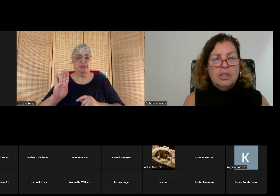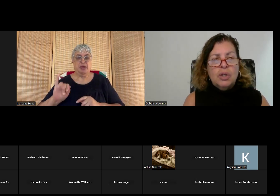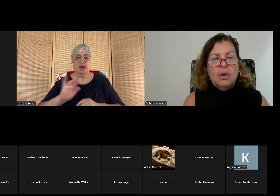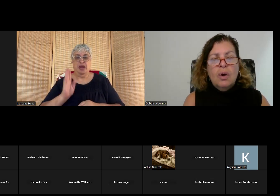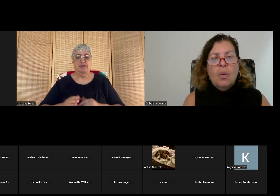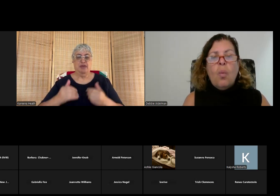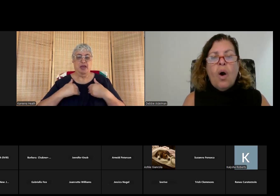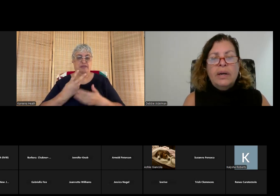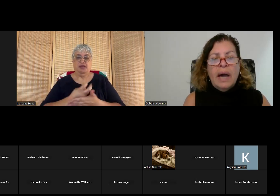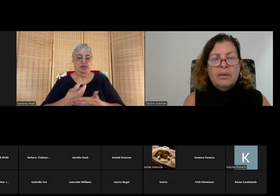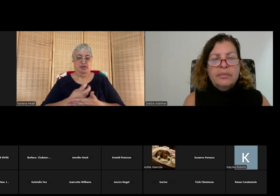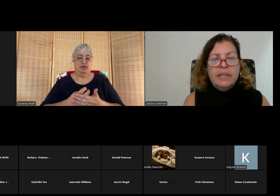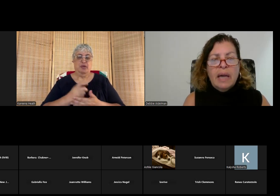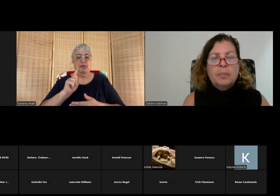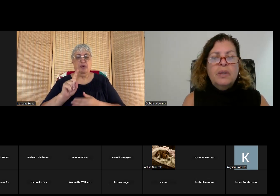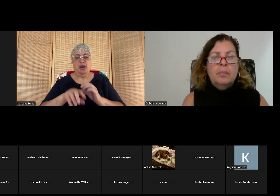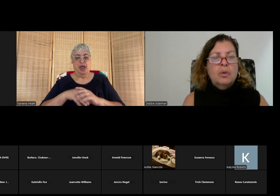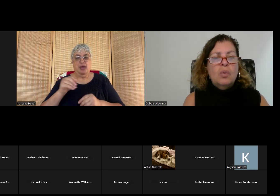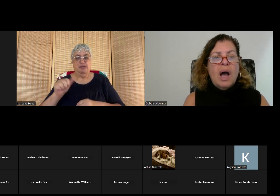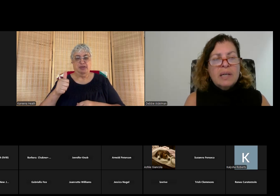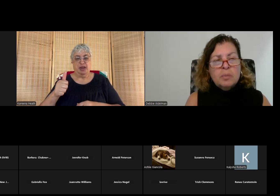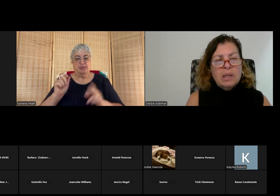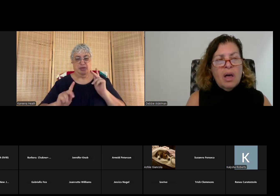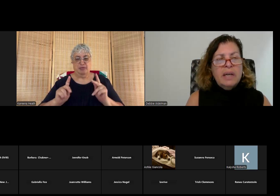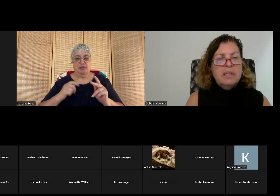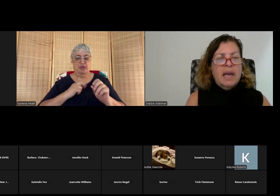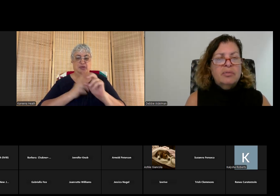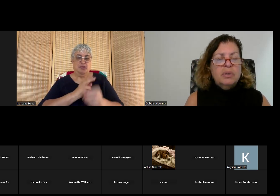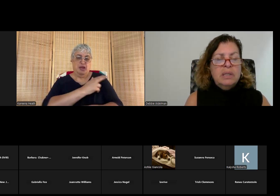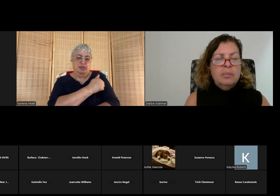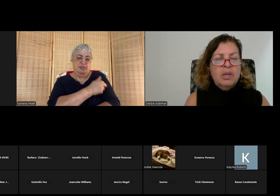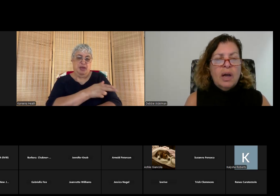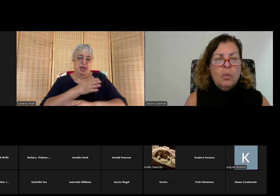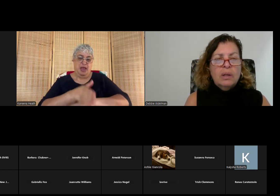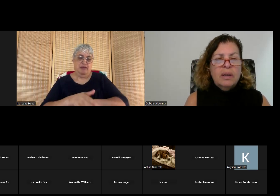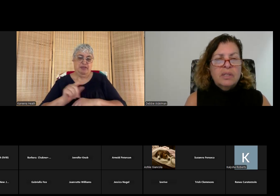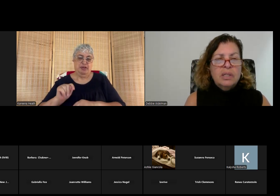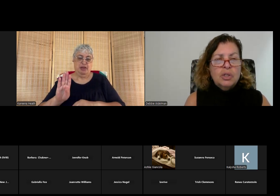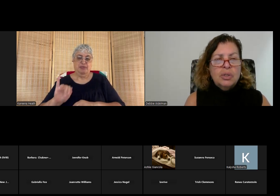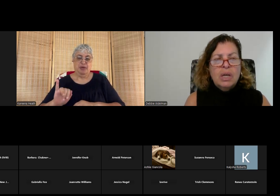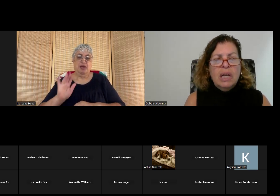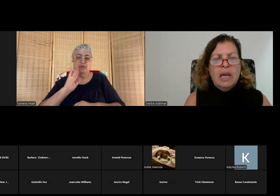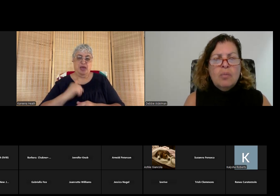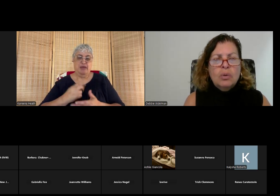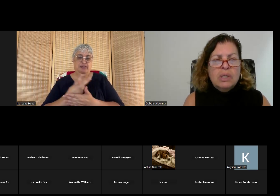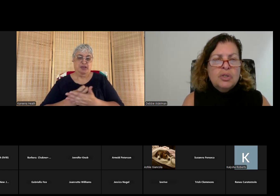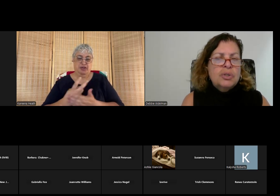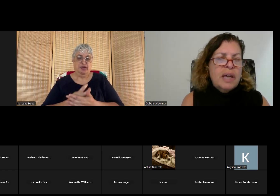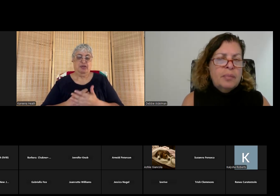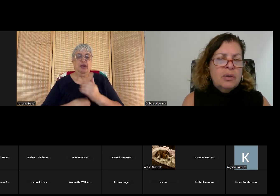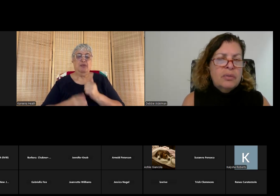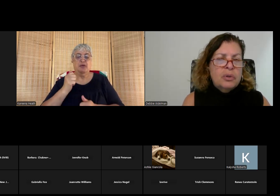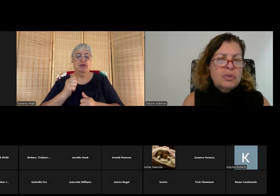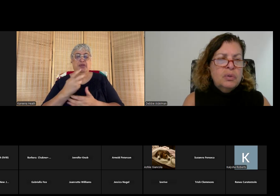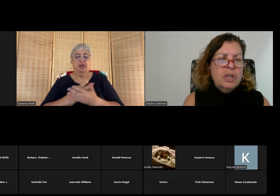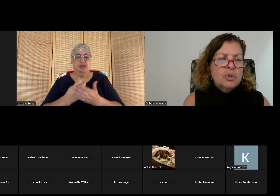have a seizure. 1 out of 10 people who are hospitalized after a TBI will have seizures, and most seizures